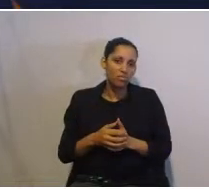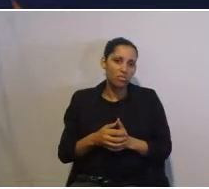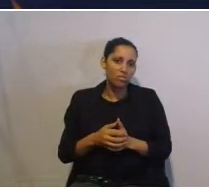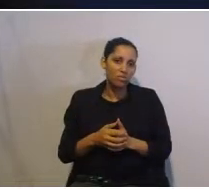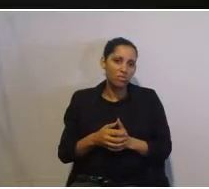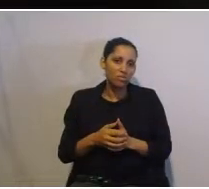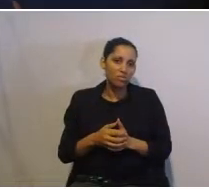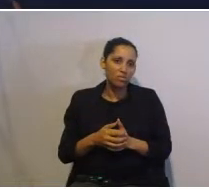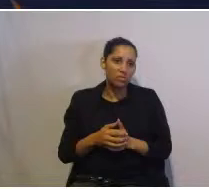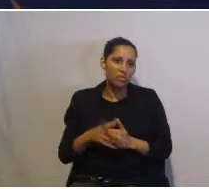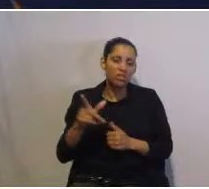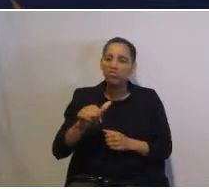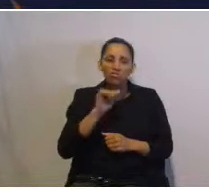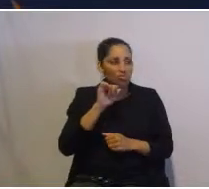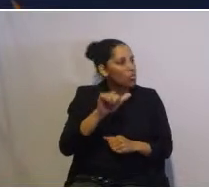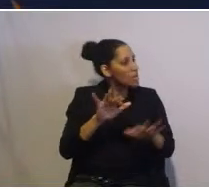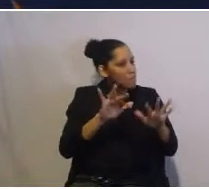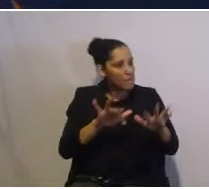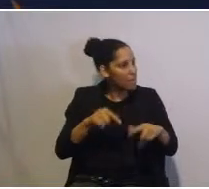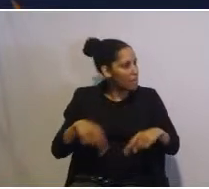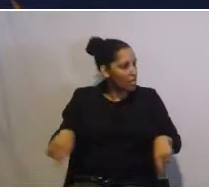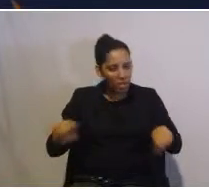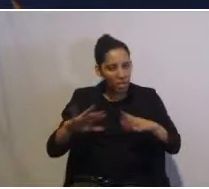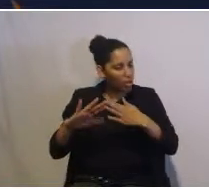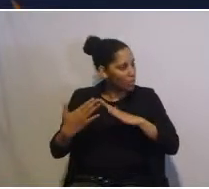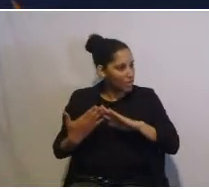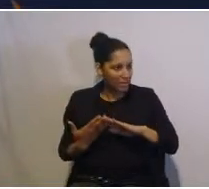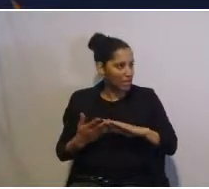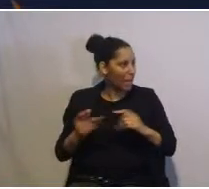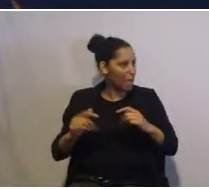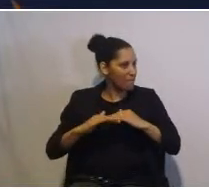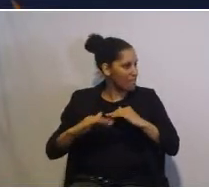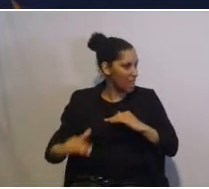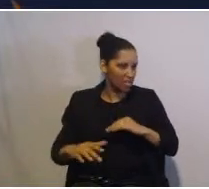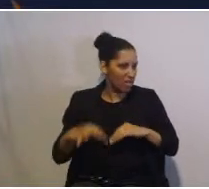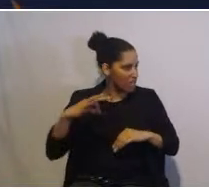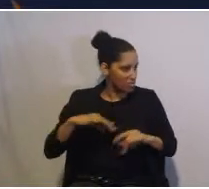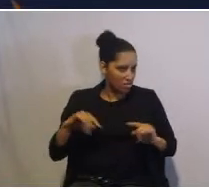not what the people on the communities on the Cape Flats can afford.